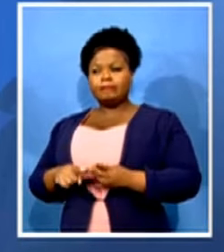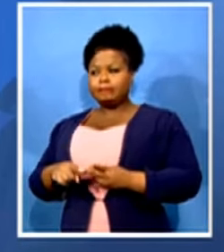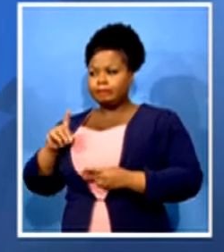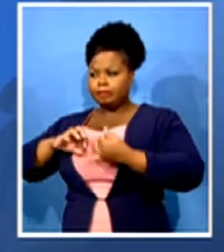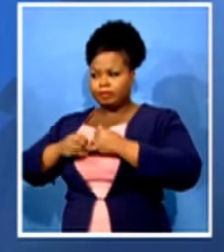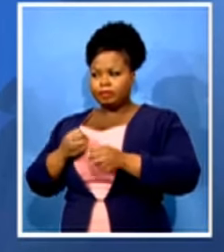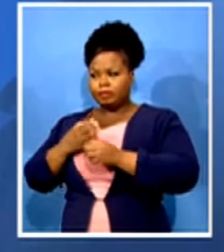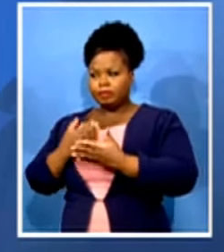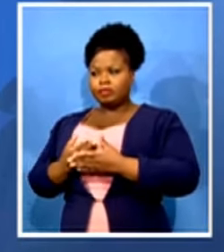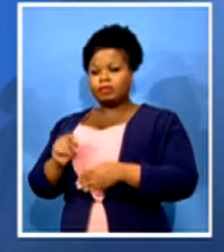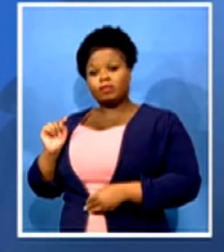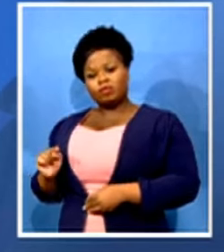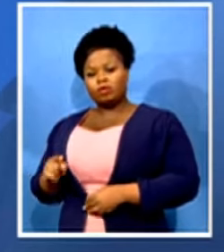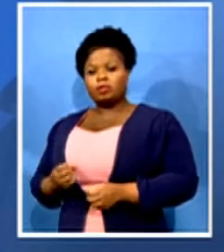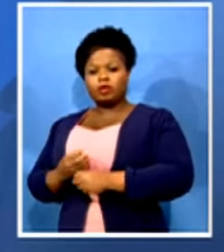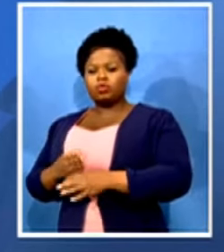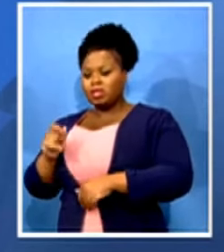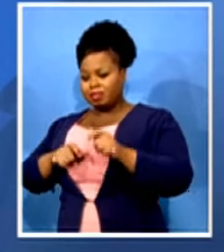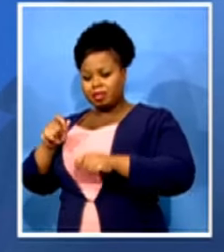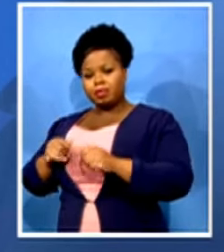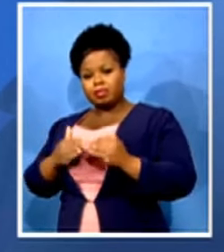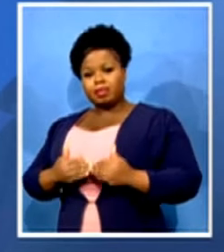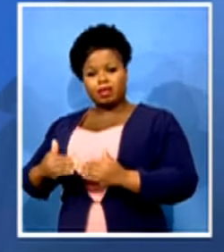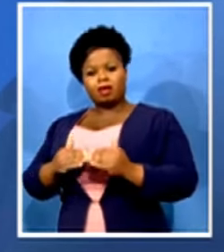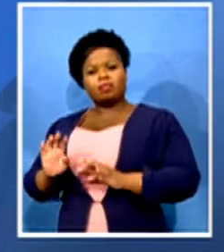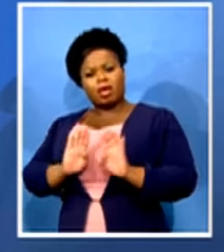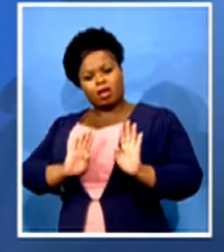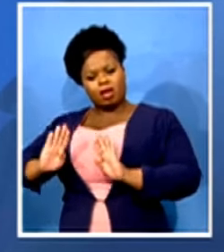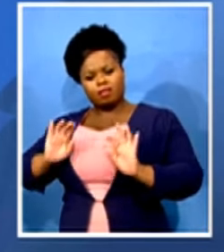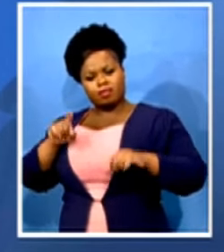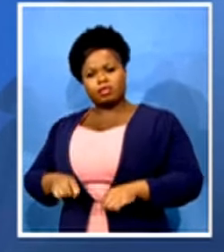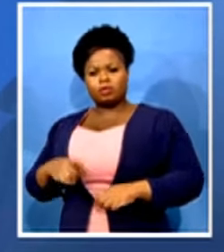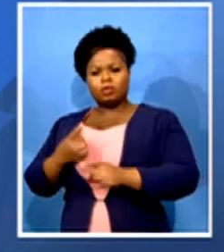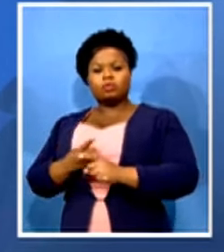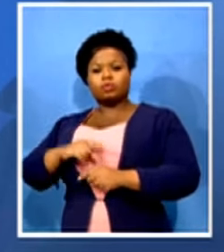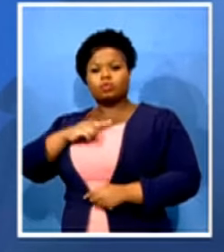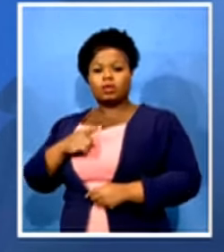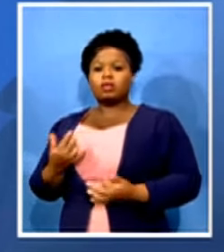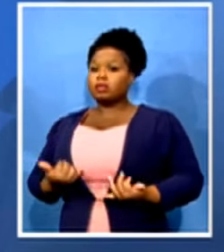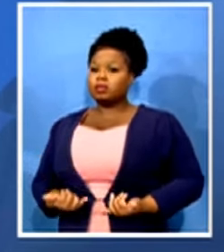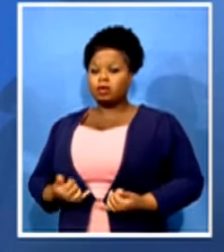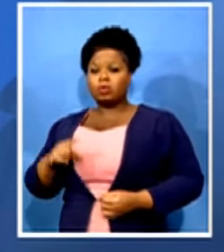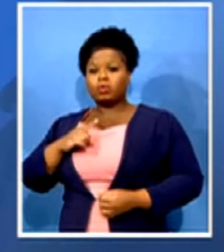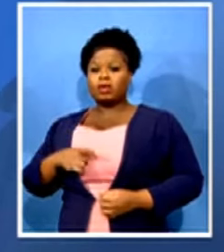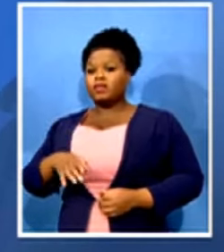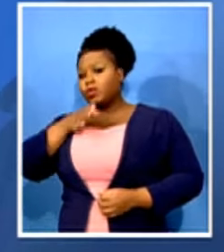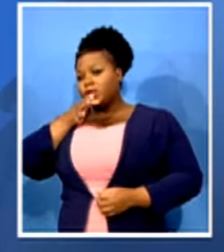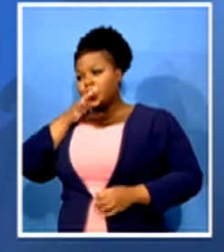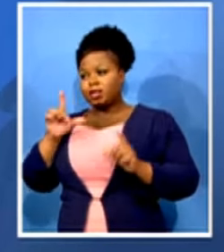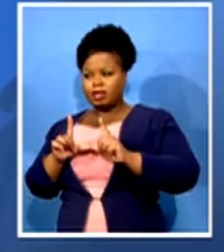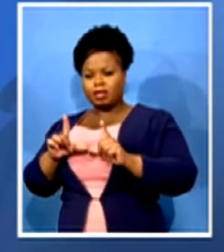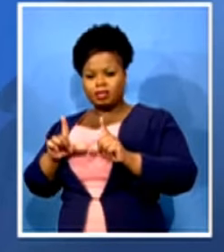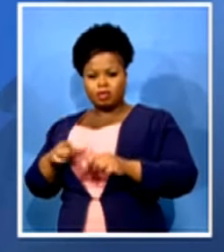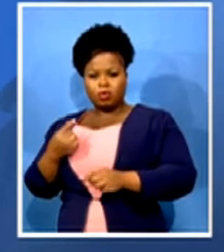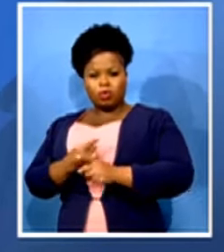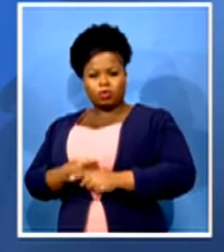behaviour. We have the right of admission sign, and we are custodians of liquor licenses. We pay huge amounts of money for which, the government hasn't even once